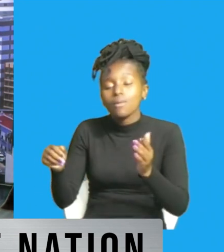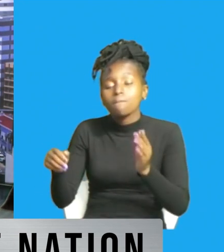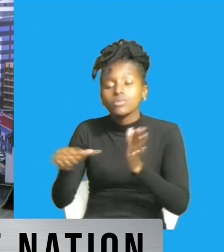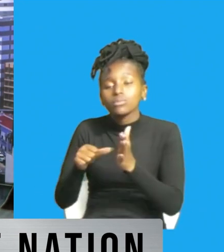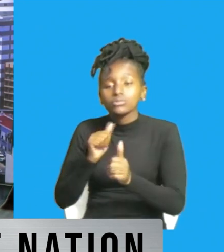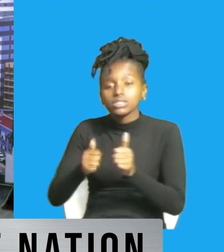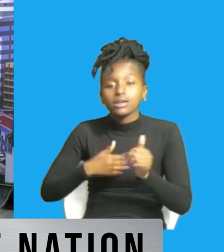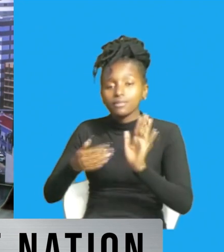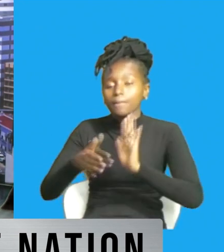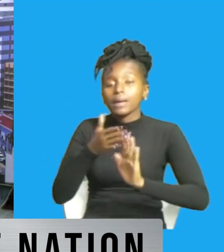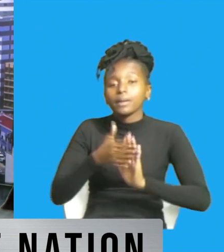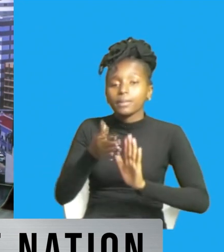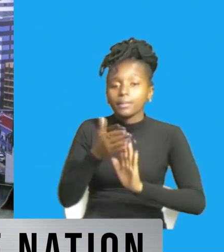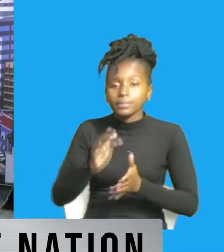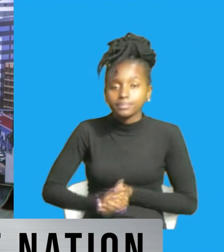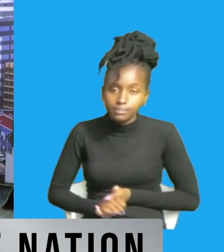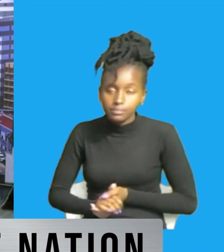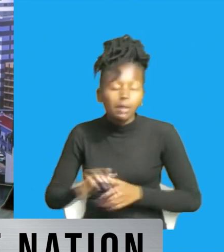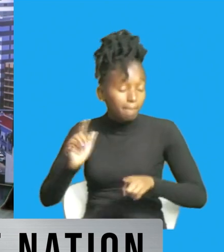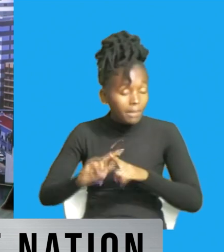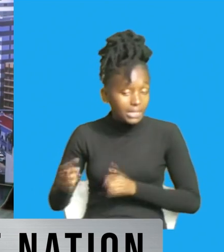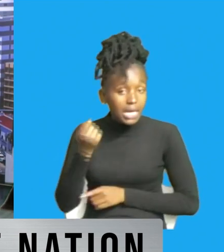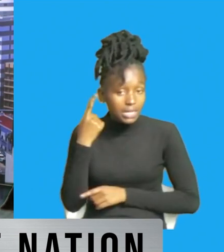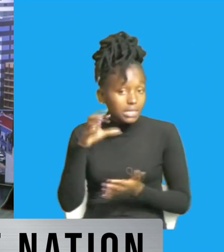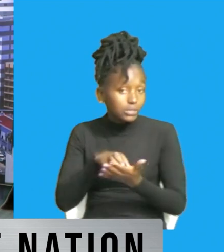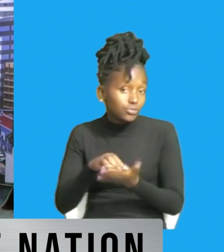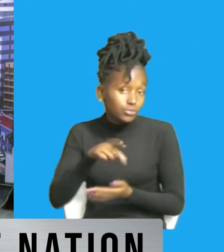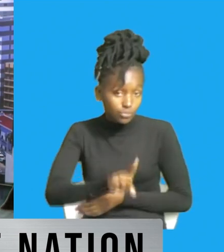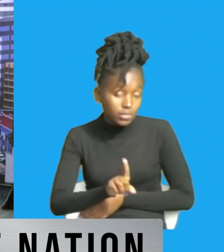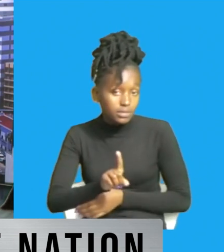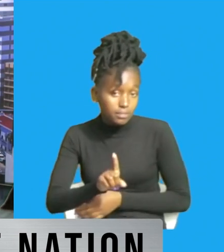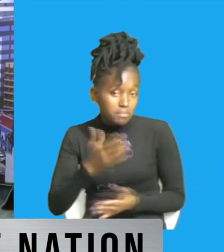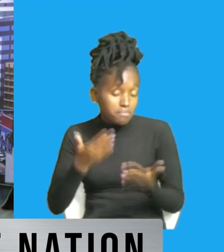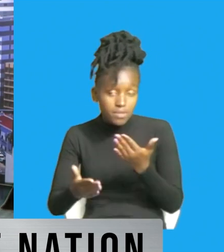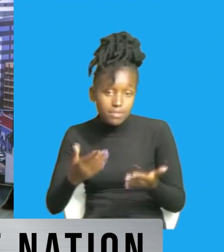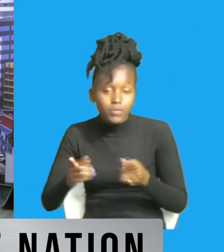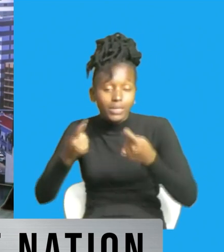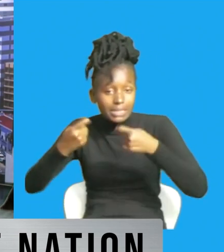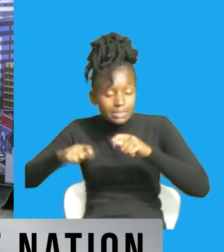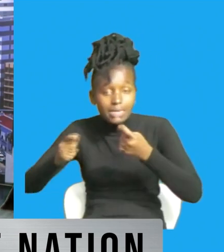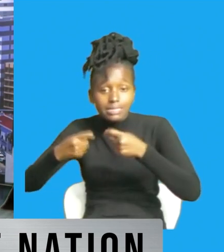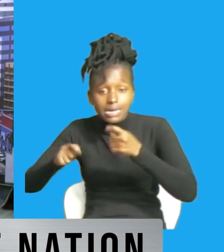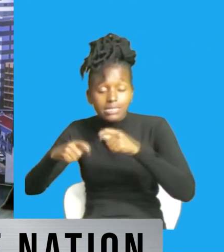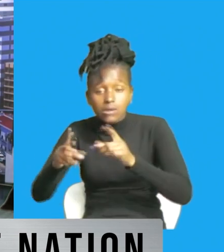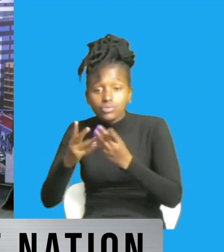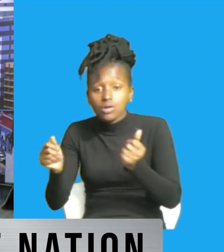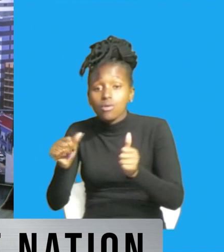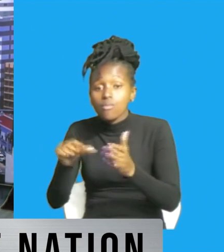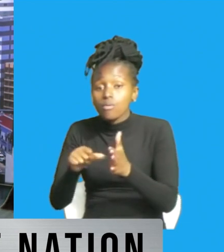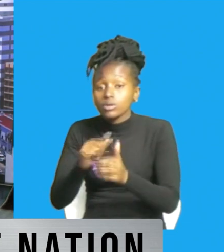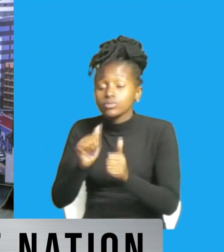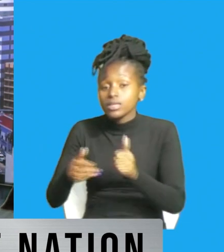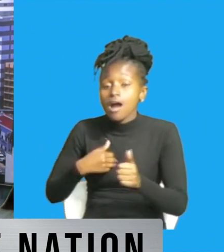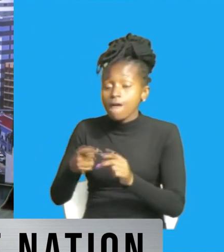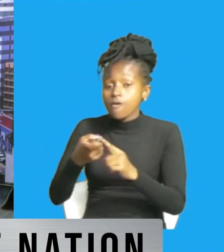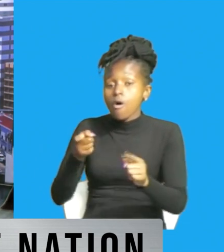done. But I understand what you're saying. There might be something that needs to be done as security operation. But as you've said,